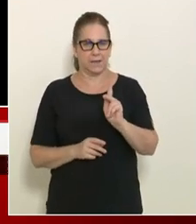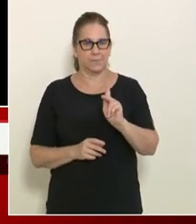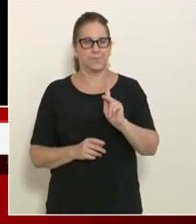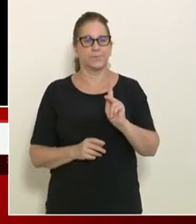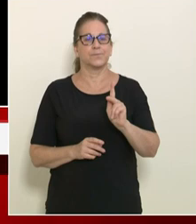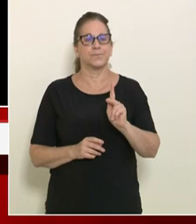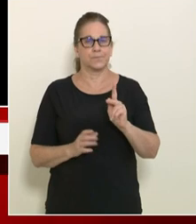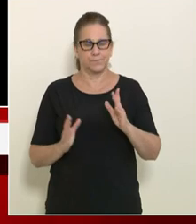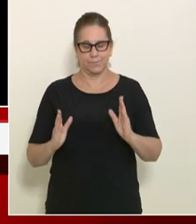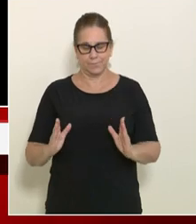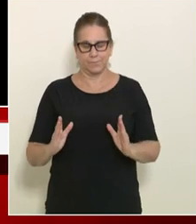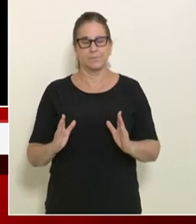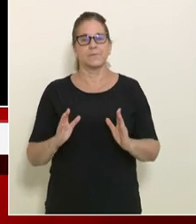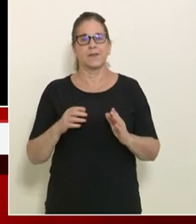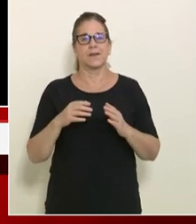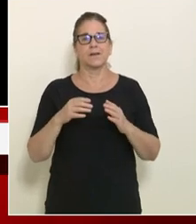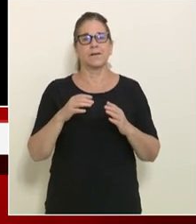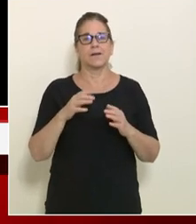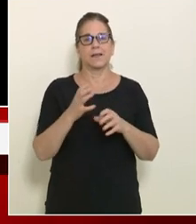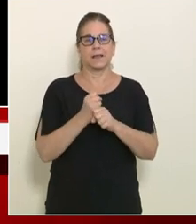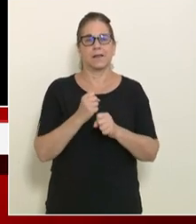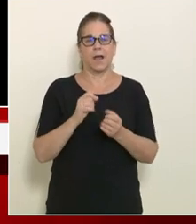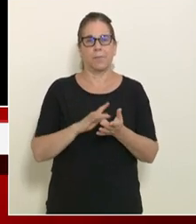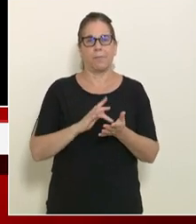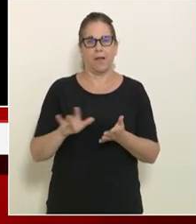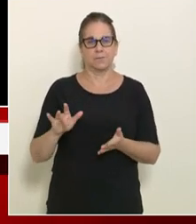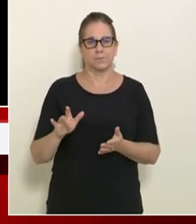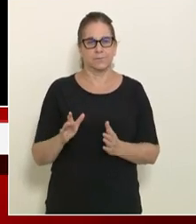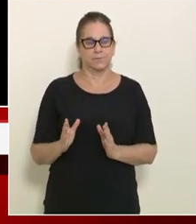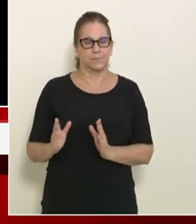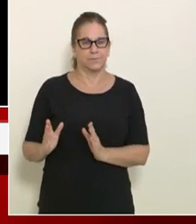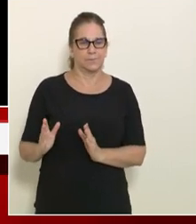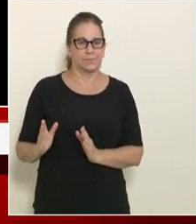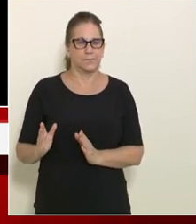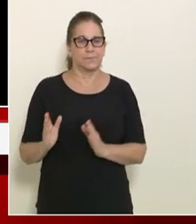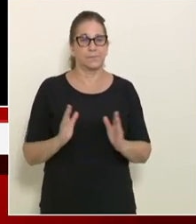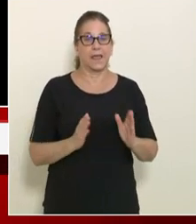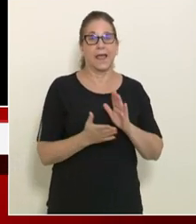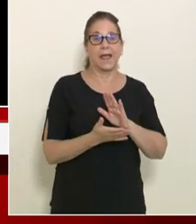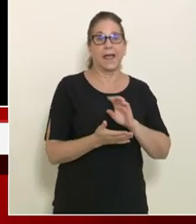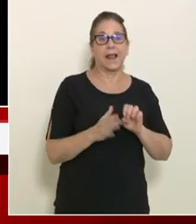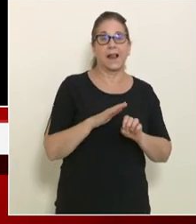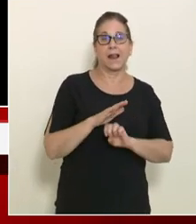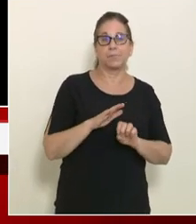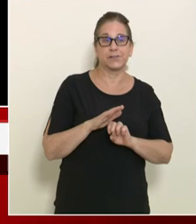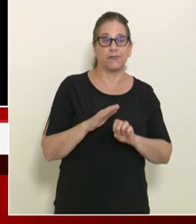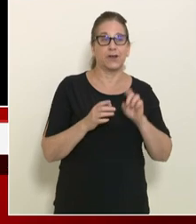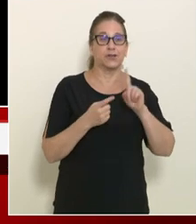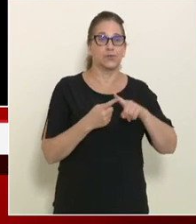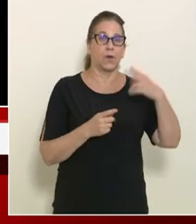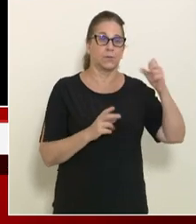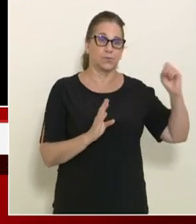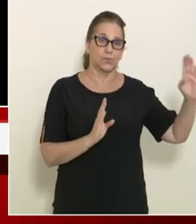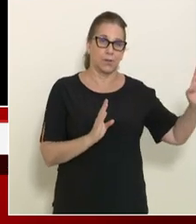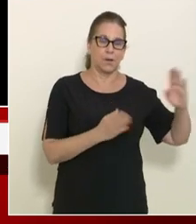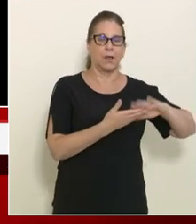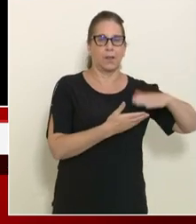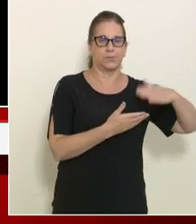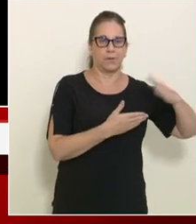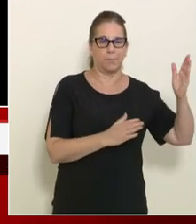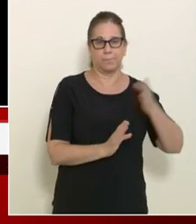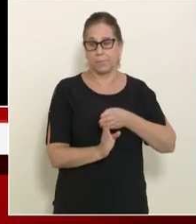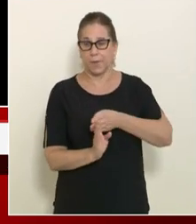our secondary students, they will either receive one of these devices before me. That includes the Microsoft